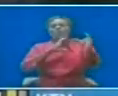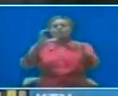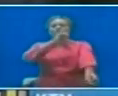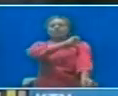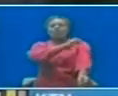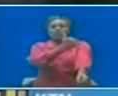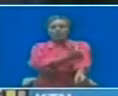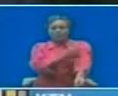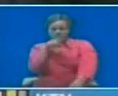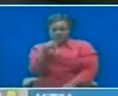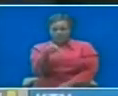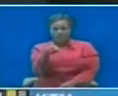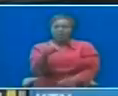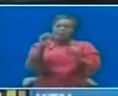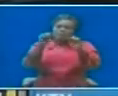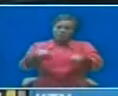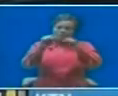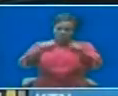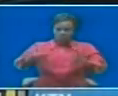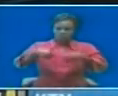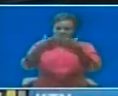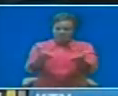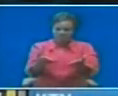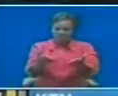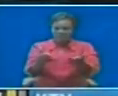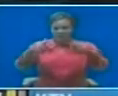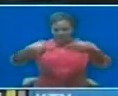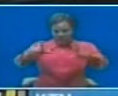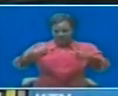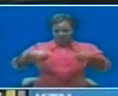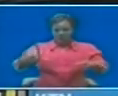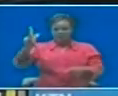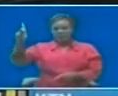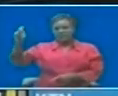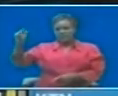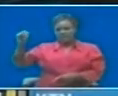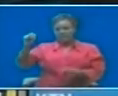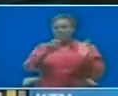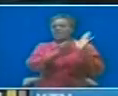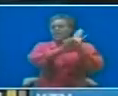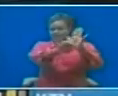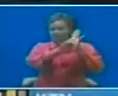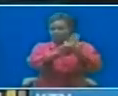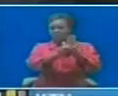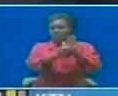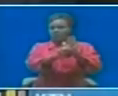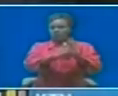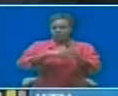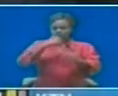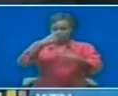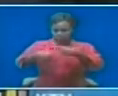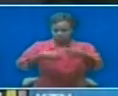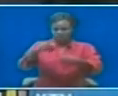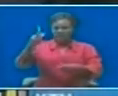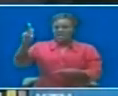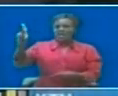Authority can give permission to KTN, for example, to carry